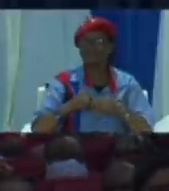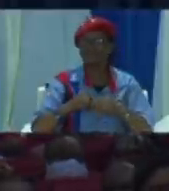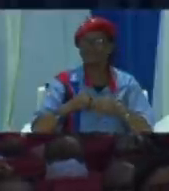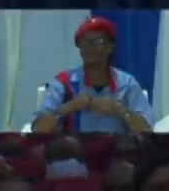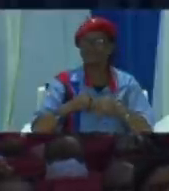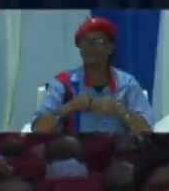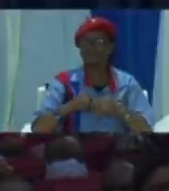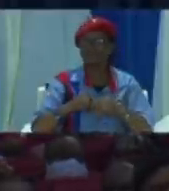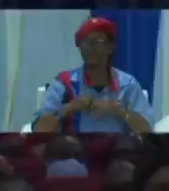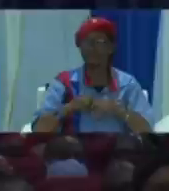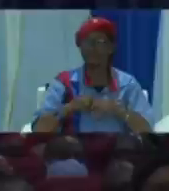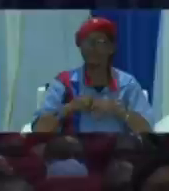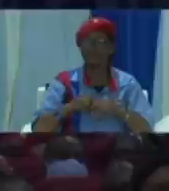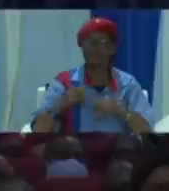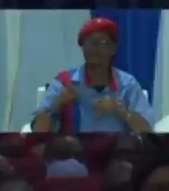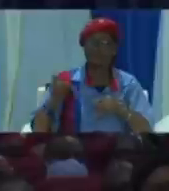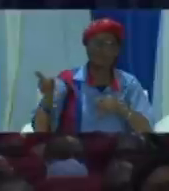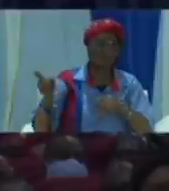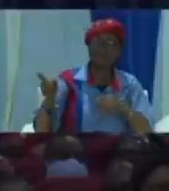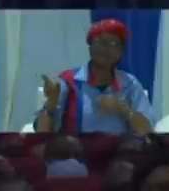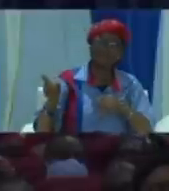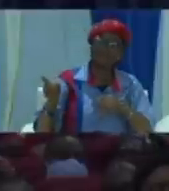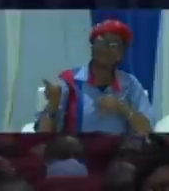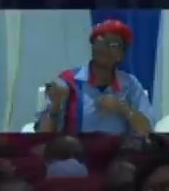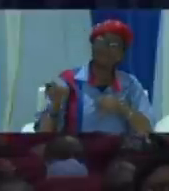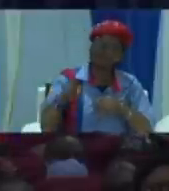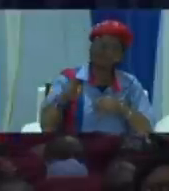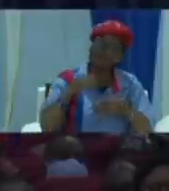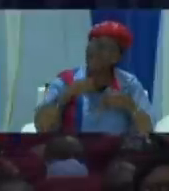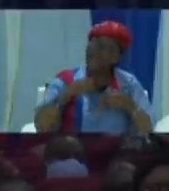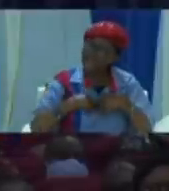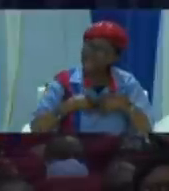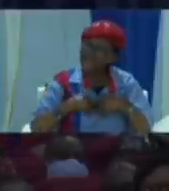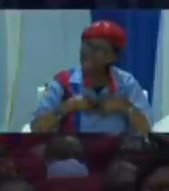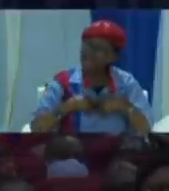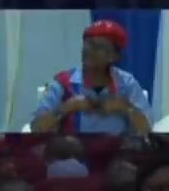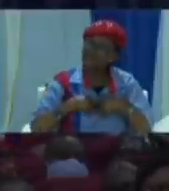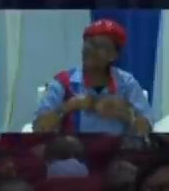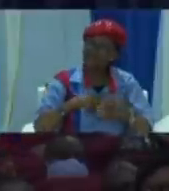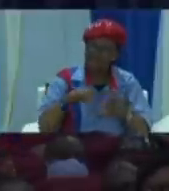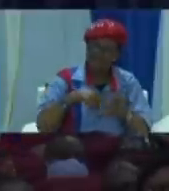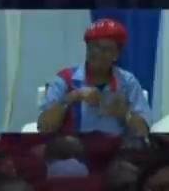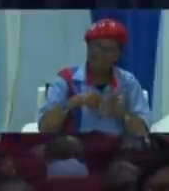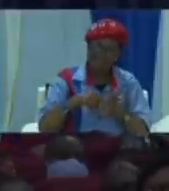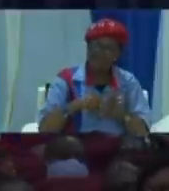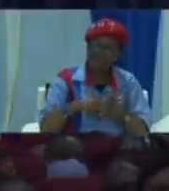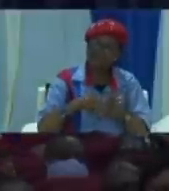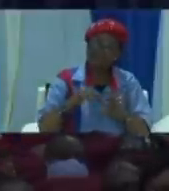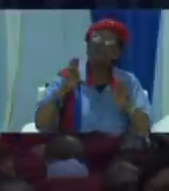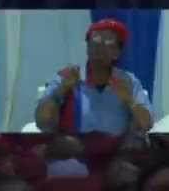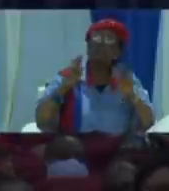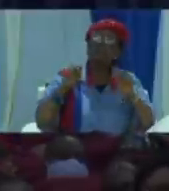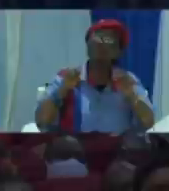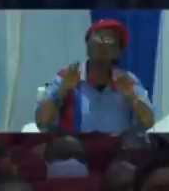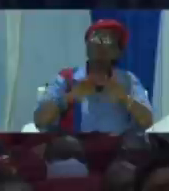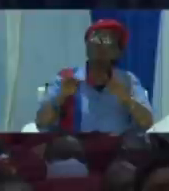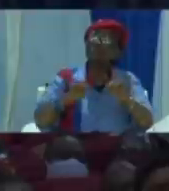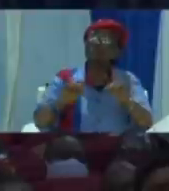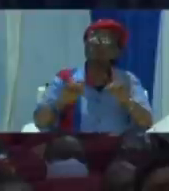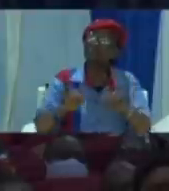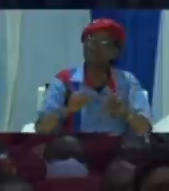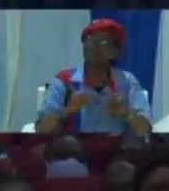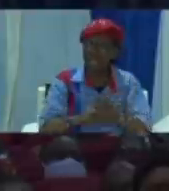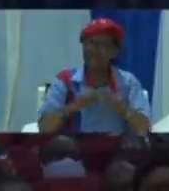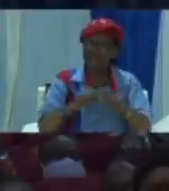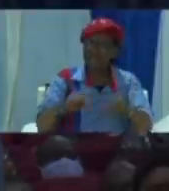you have zero sperm count. Nkan ato omokunrin re ko leyin kankan nu. He asked me to tell you. O ni